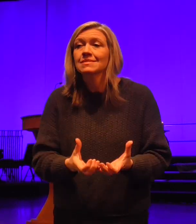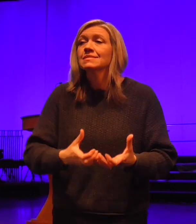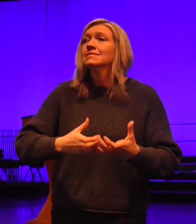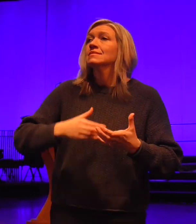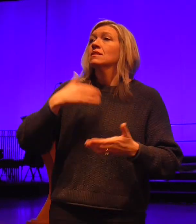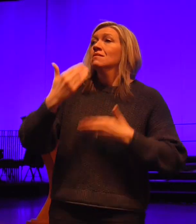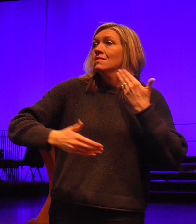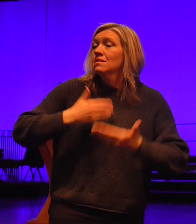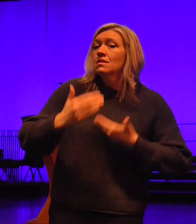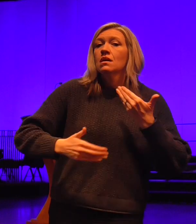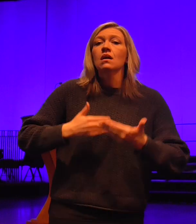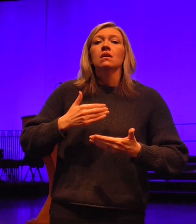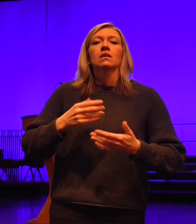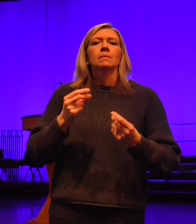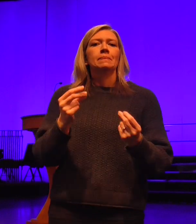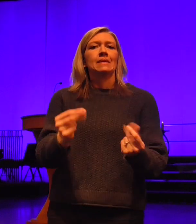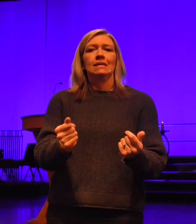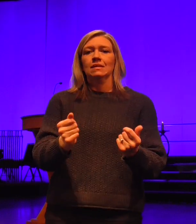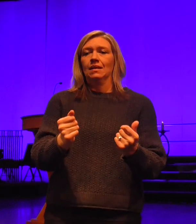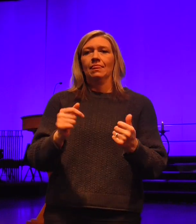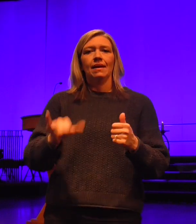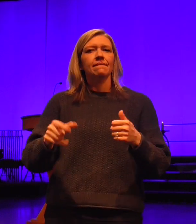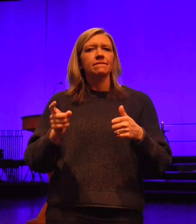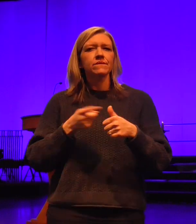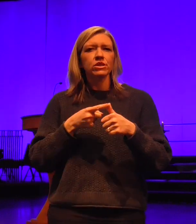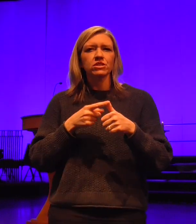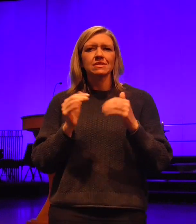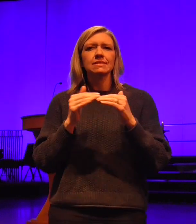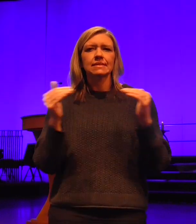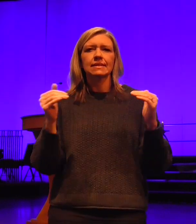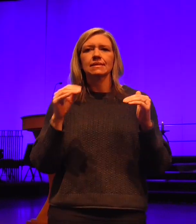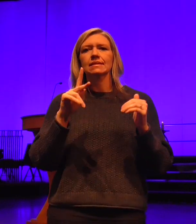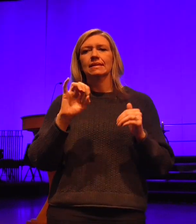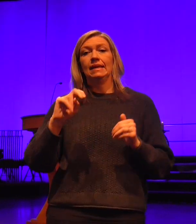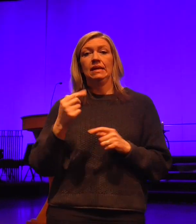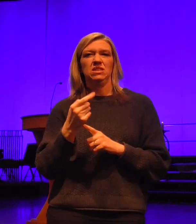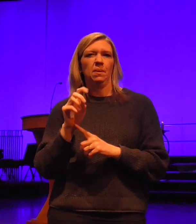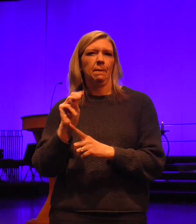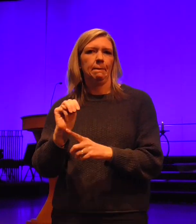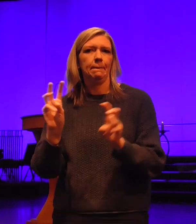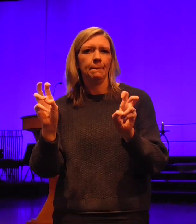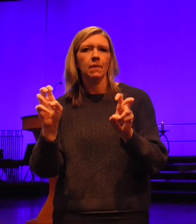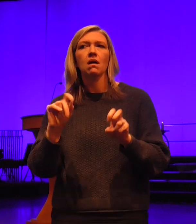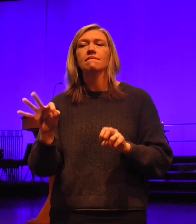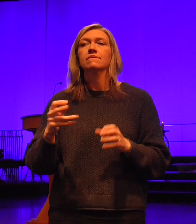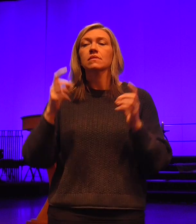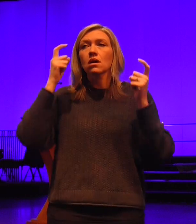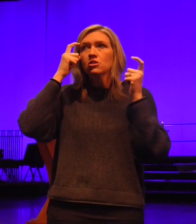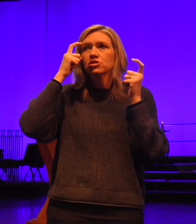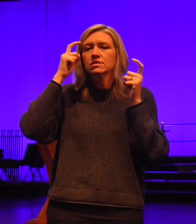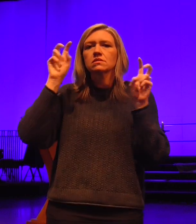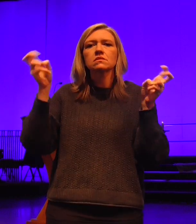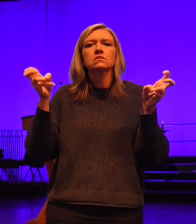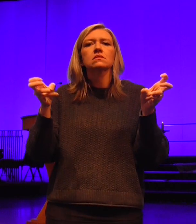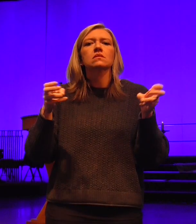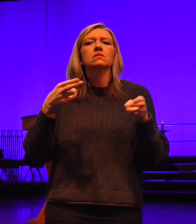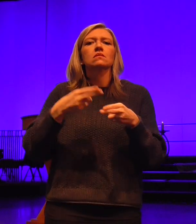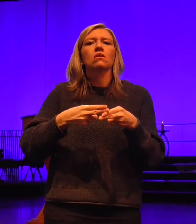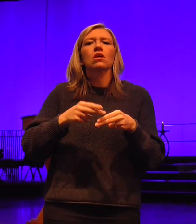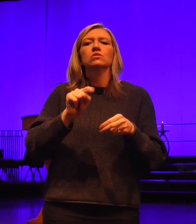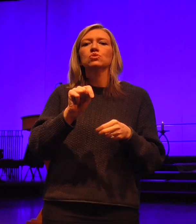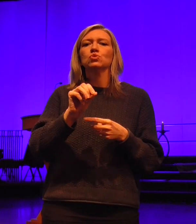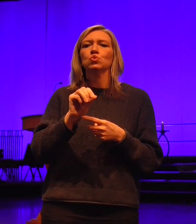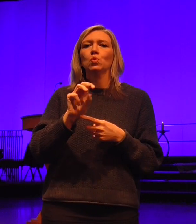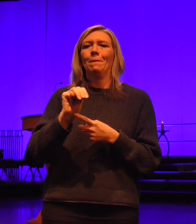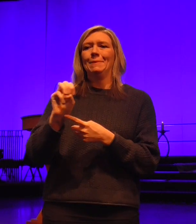I encountered immediately the first kingdom of consciousness, which is called the to-me kingdom. In